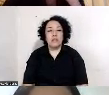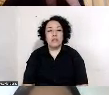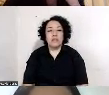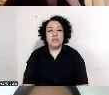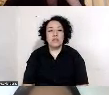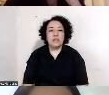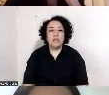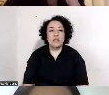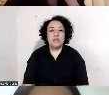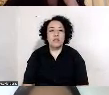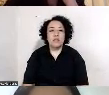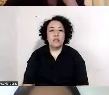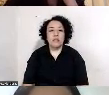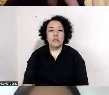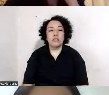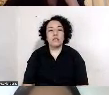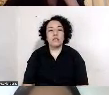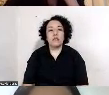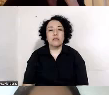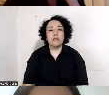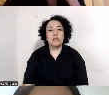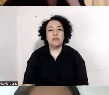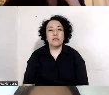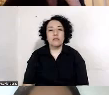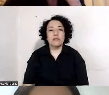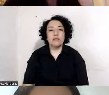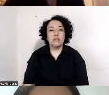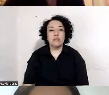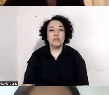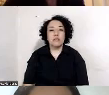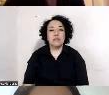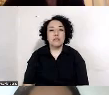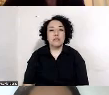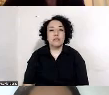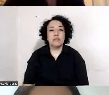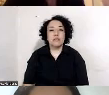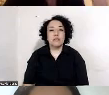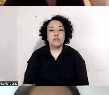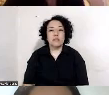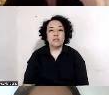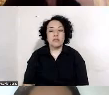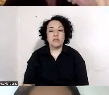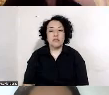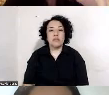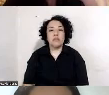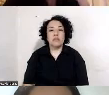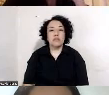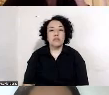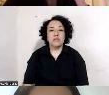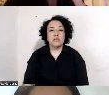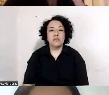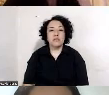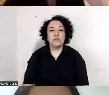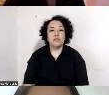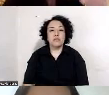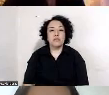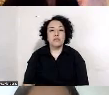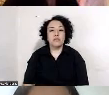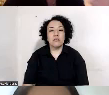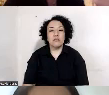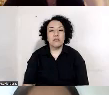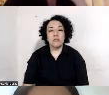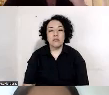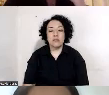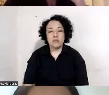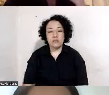very high IQ who has autism, who could not make it in college in one semester. First